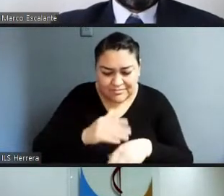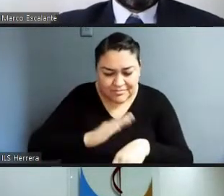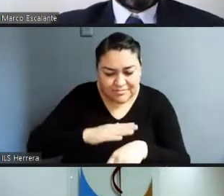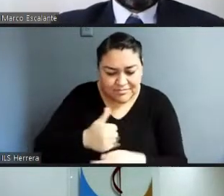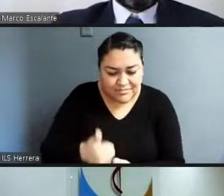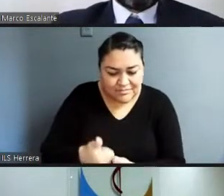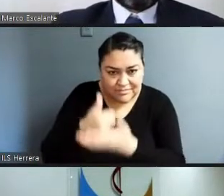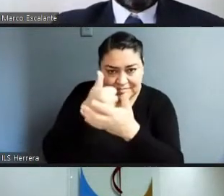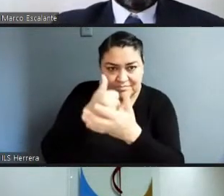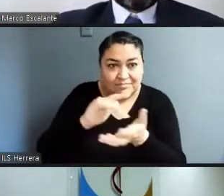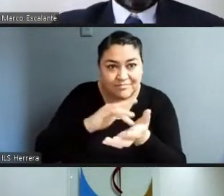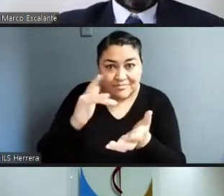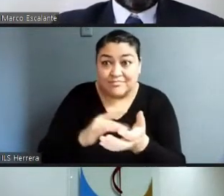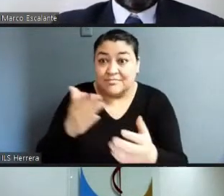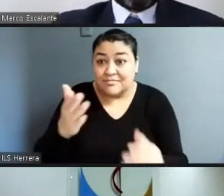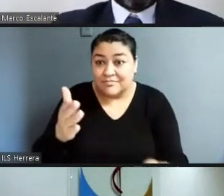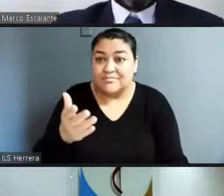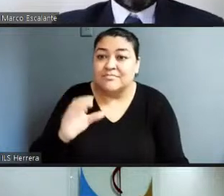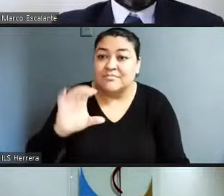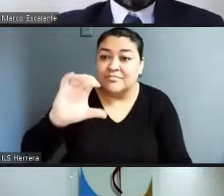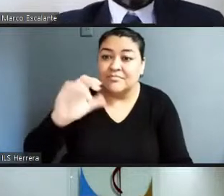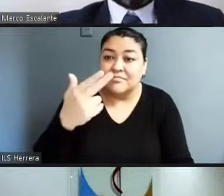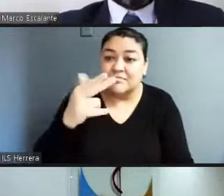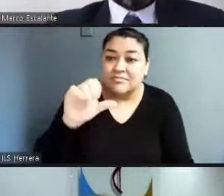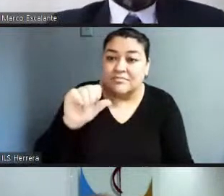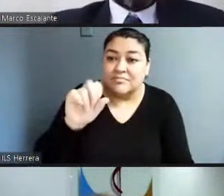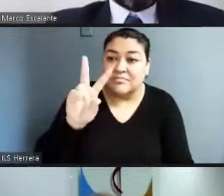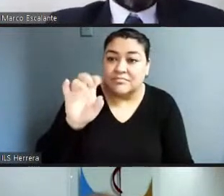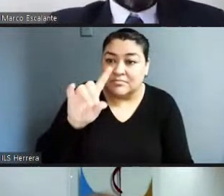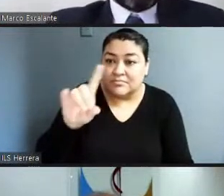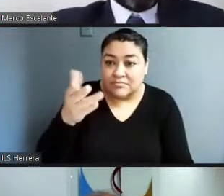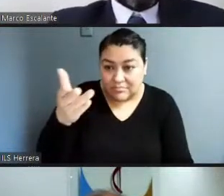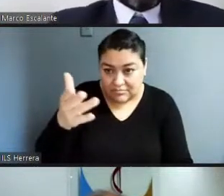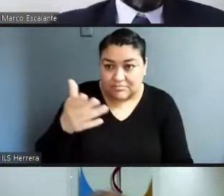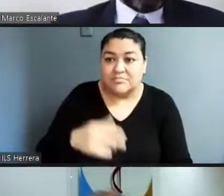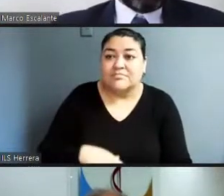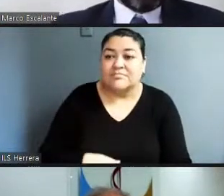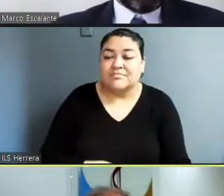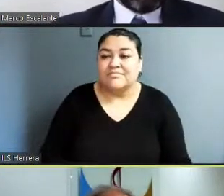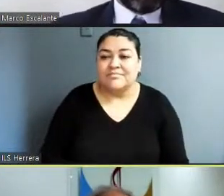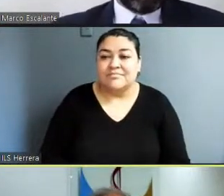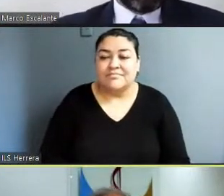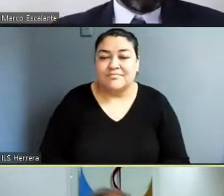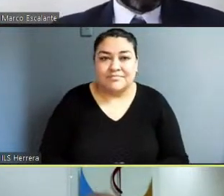for longer than expected so that we can continue the discussion. Dr. Adolfo Chavez, you have the floor.